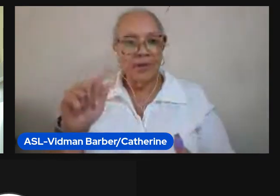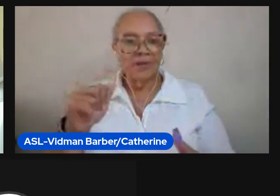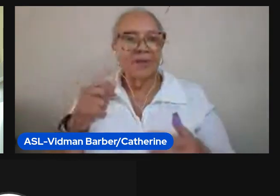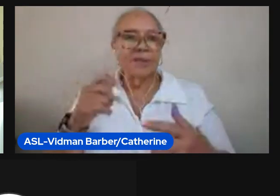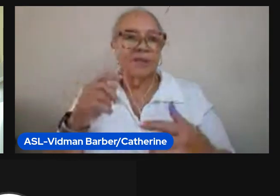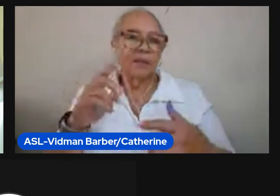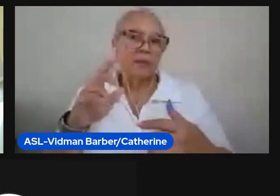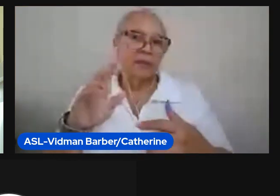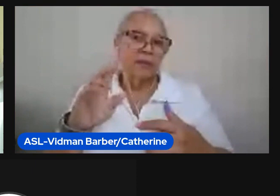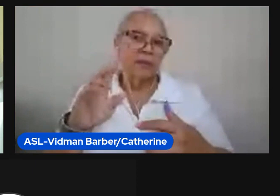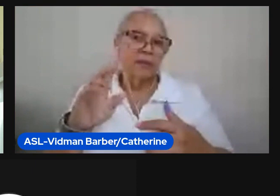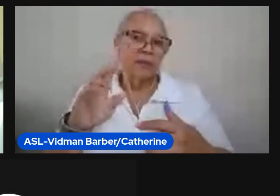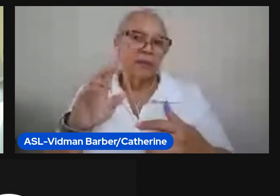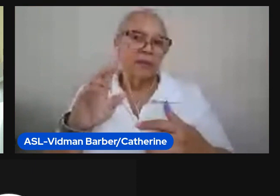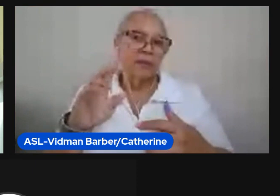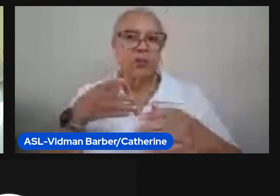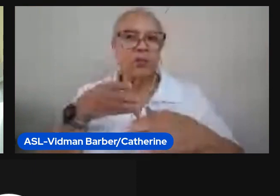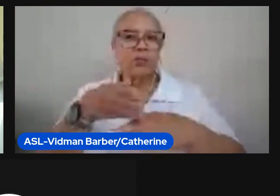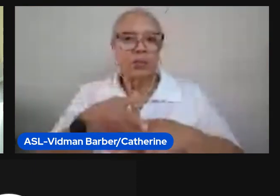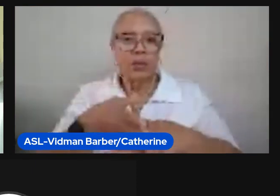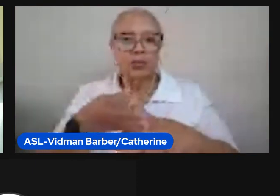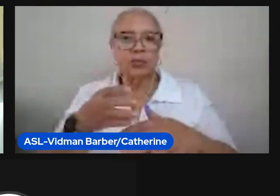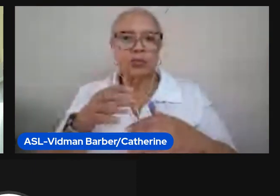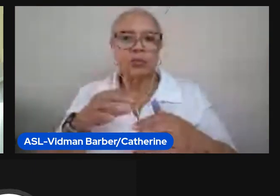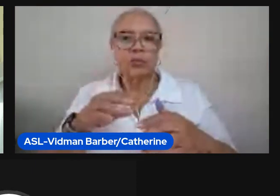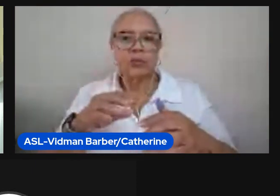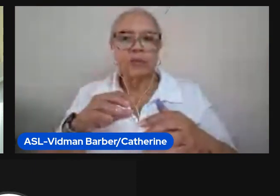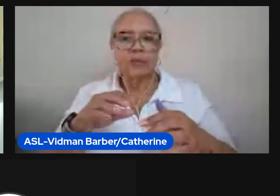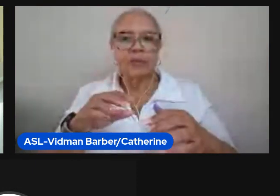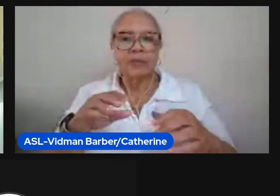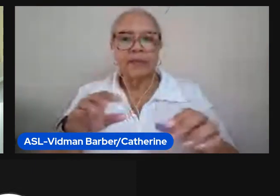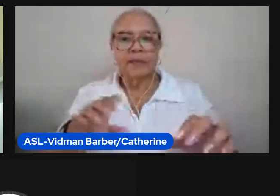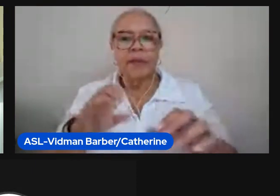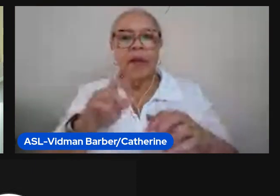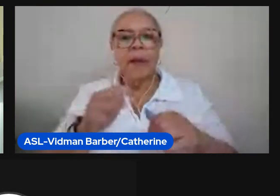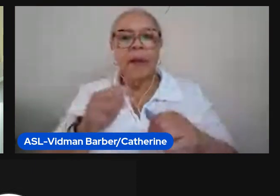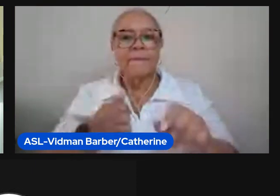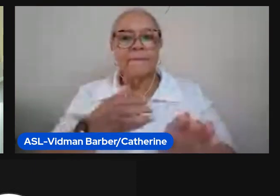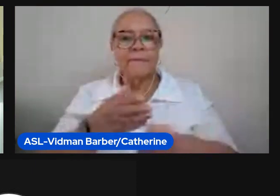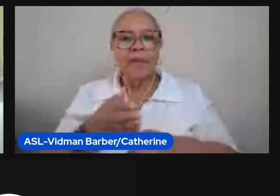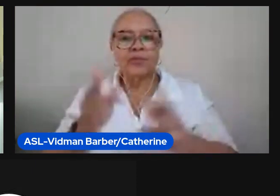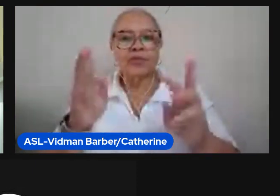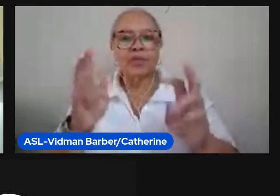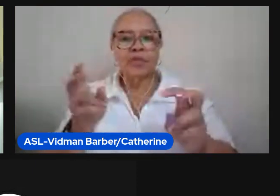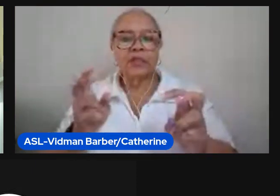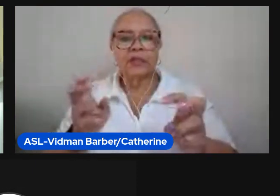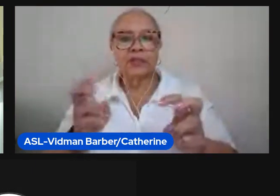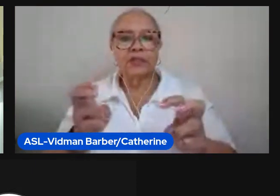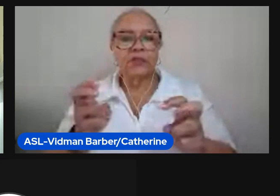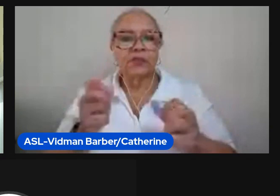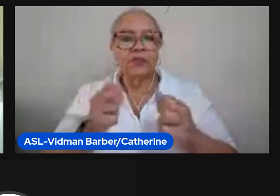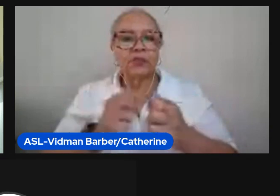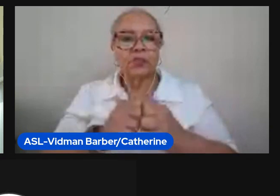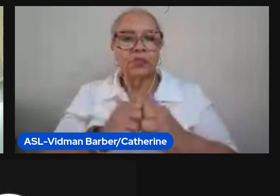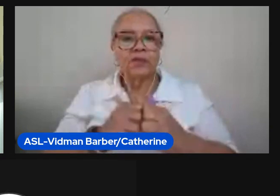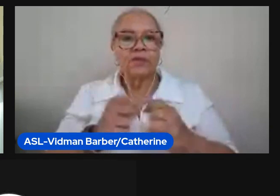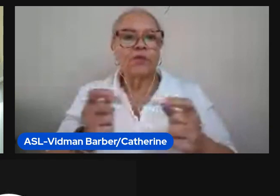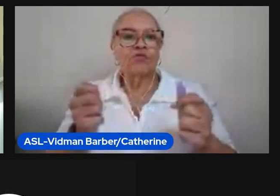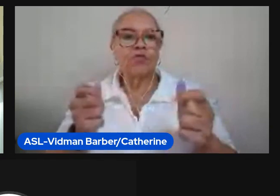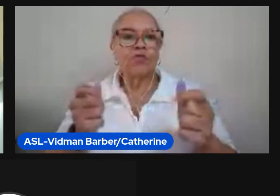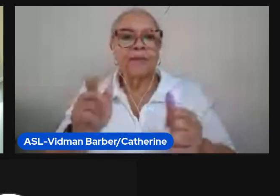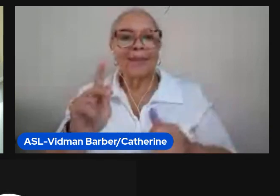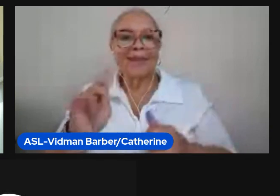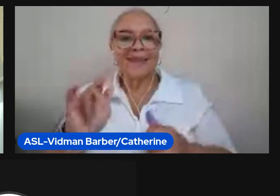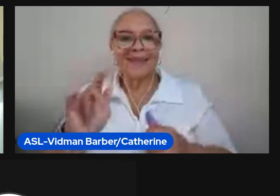false positivity, because one major issue that we have with rapid kit testing